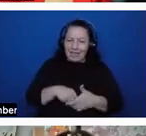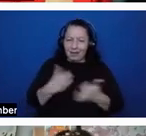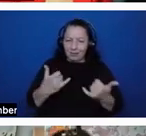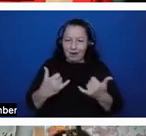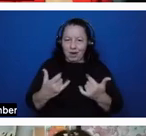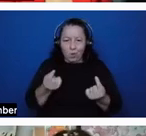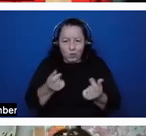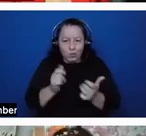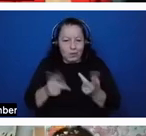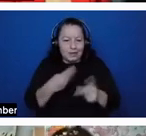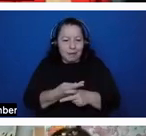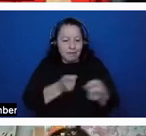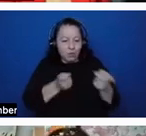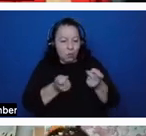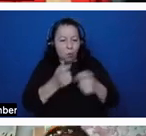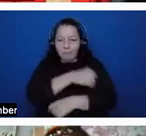have,